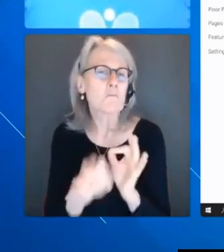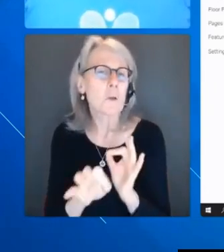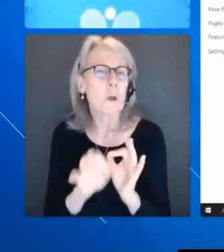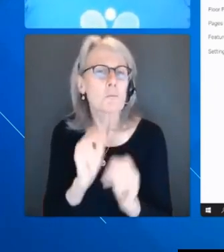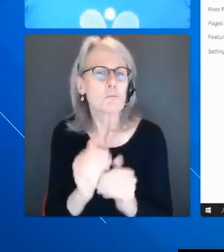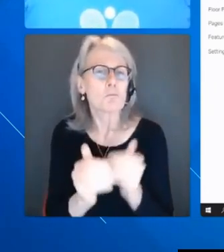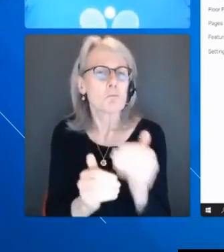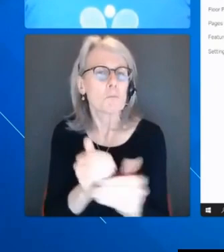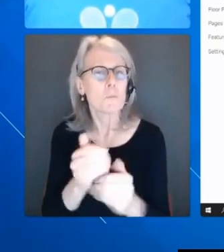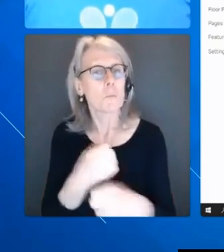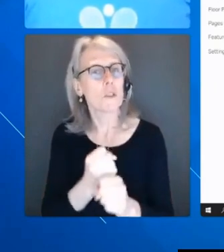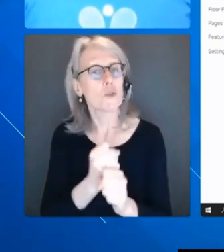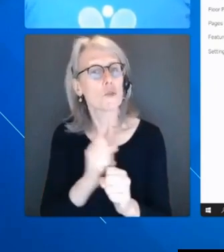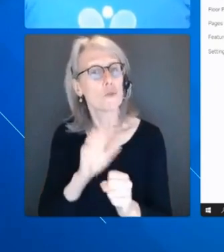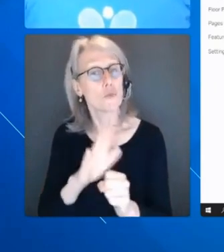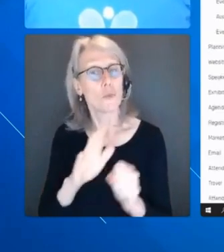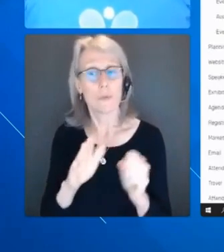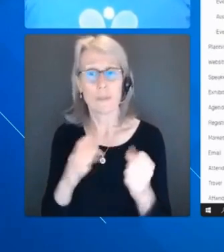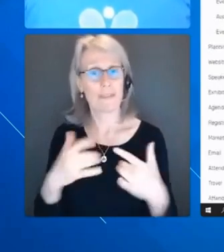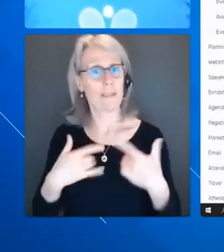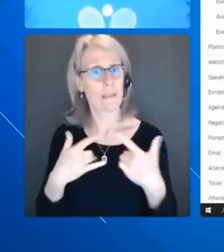that your events are inclusive.